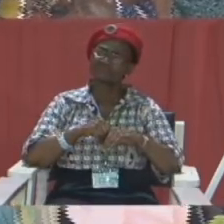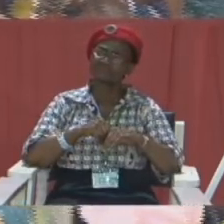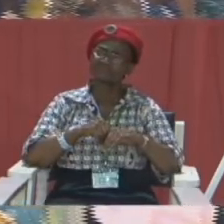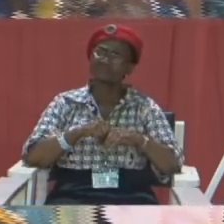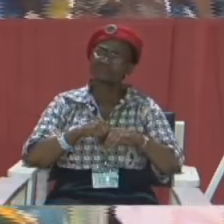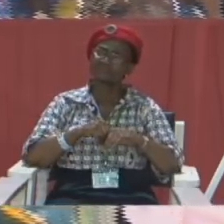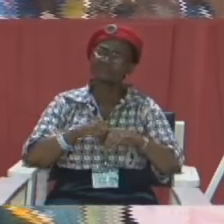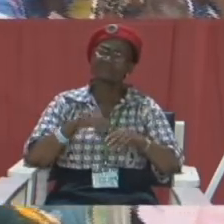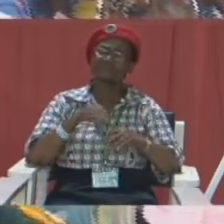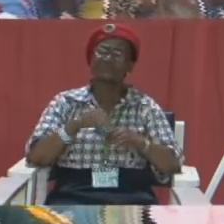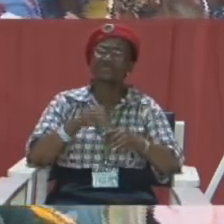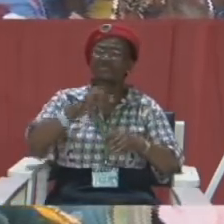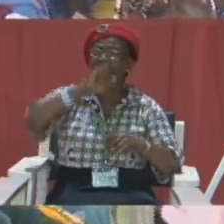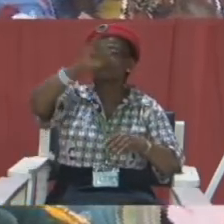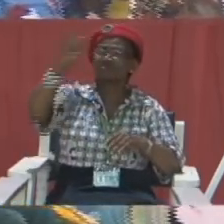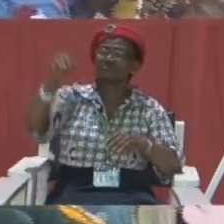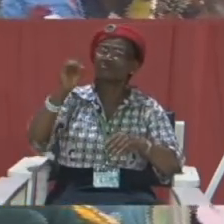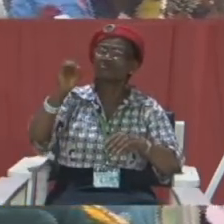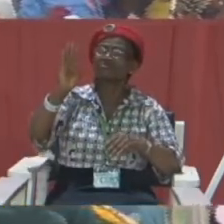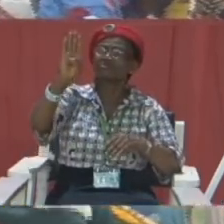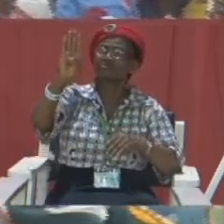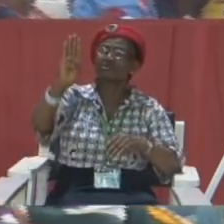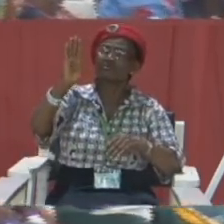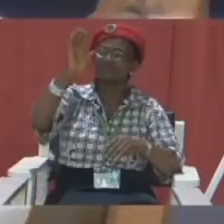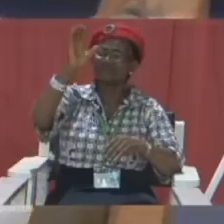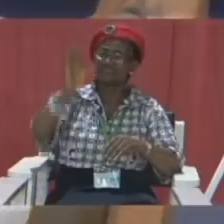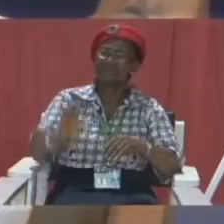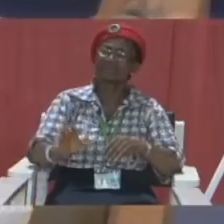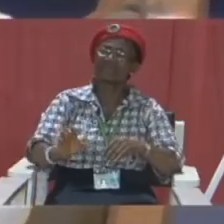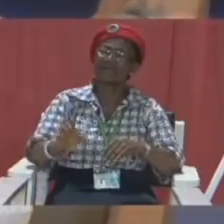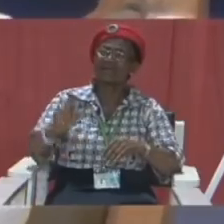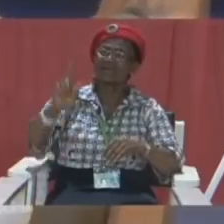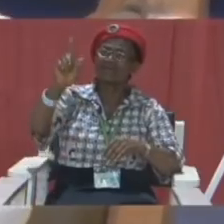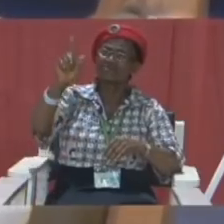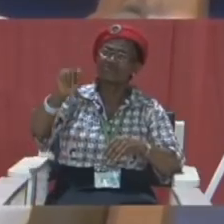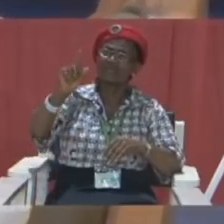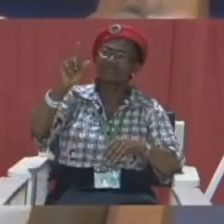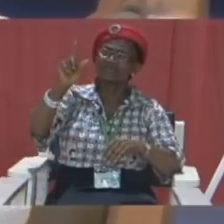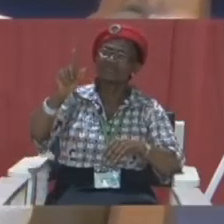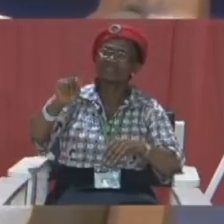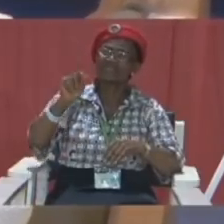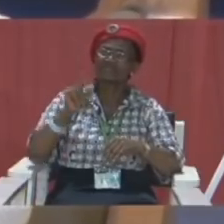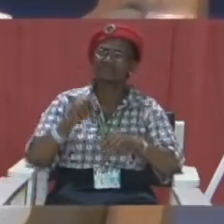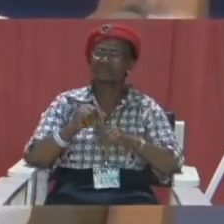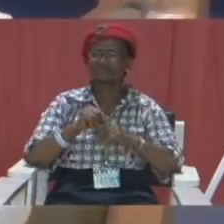In Job chapter 20. Ninu we Jobu ori ogun.